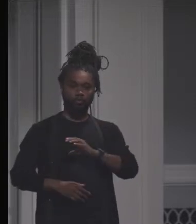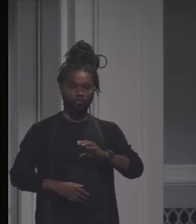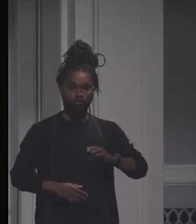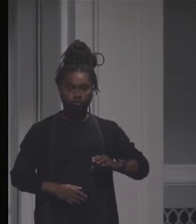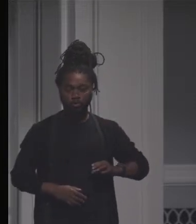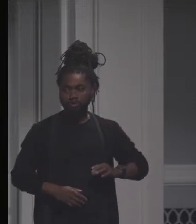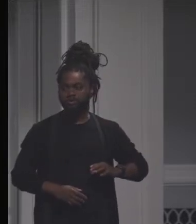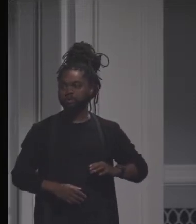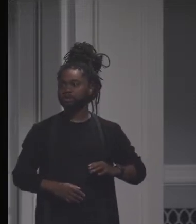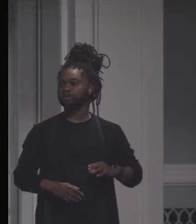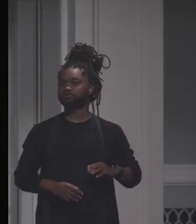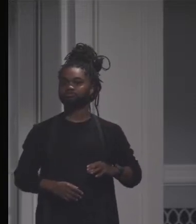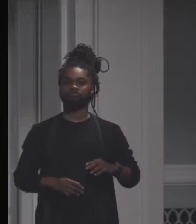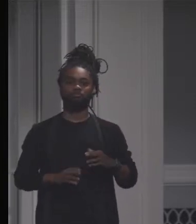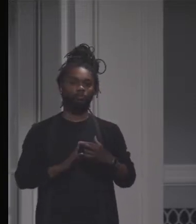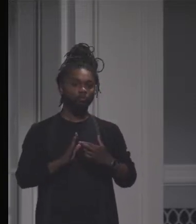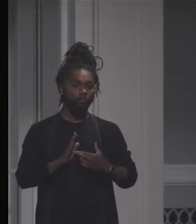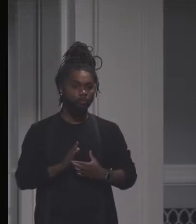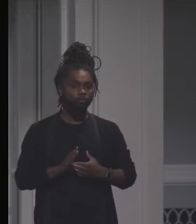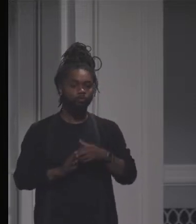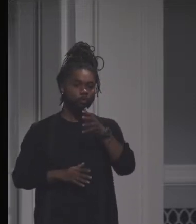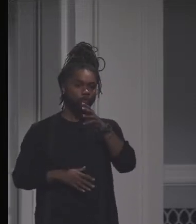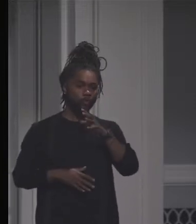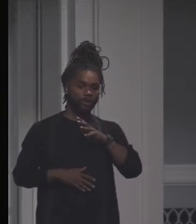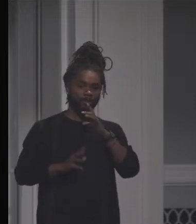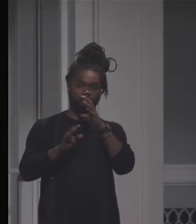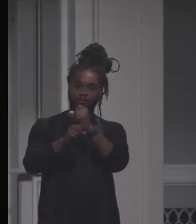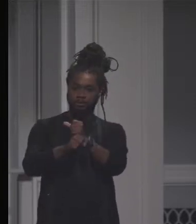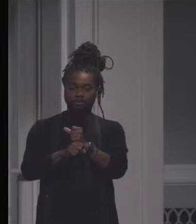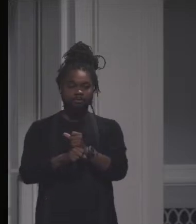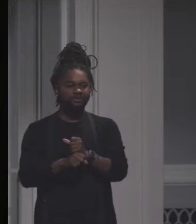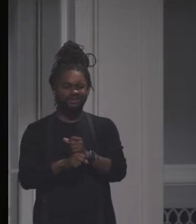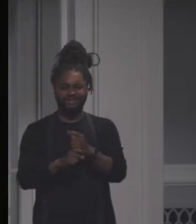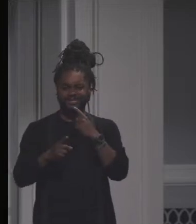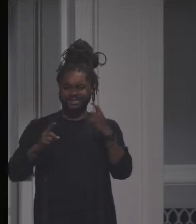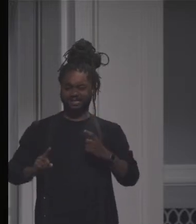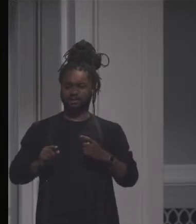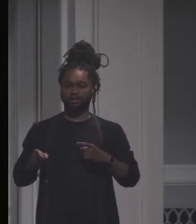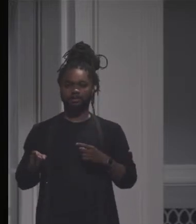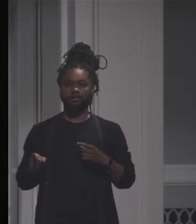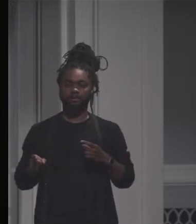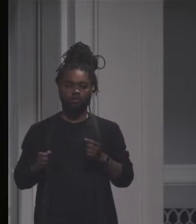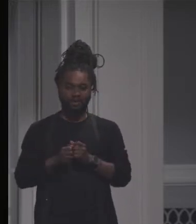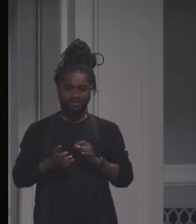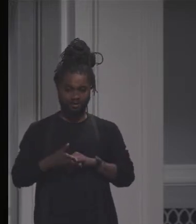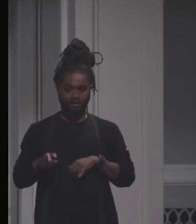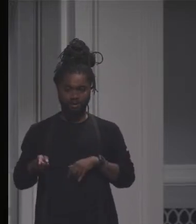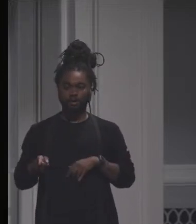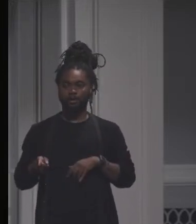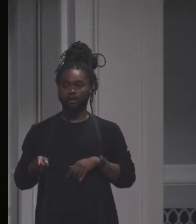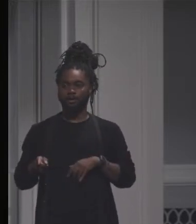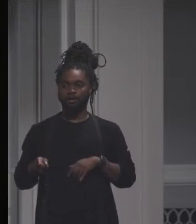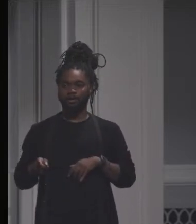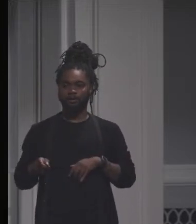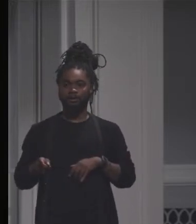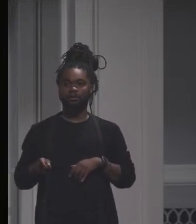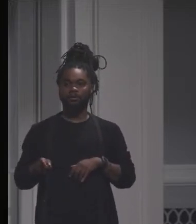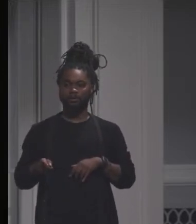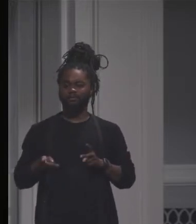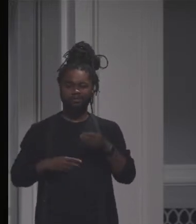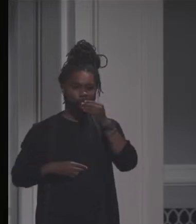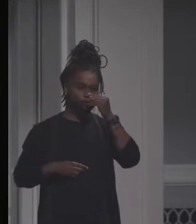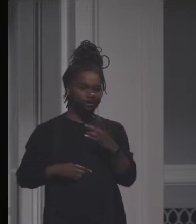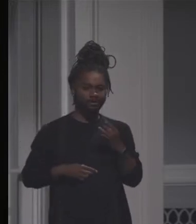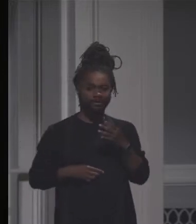notions of women's sexuality and sex as a sin, no one would much care if women had sex with each